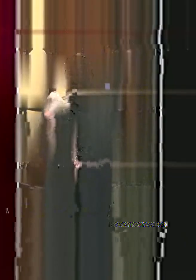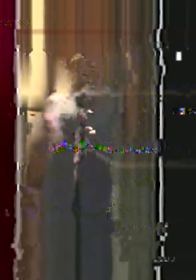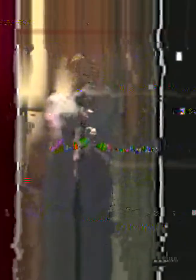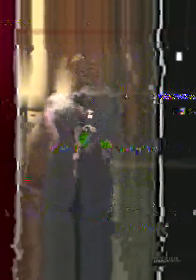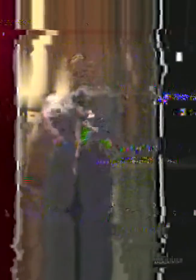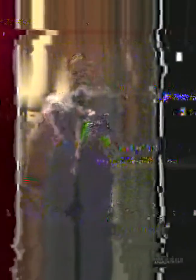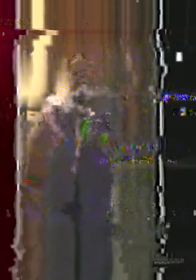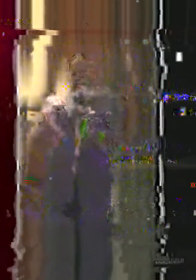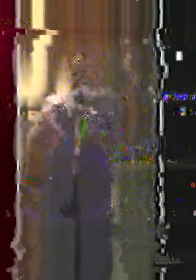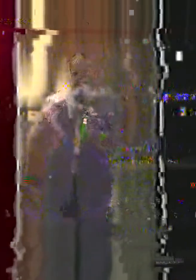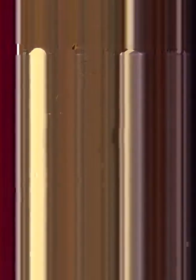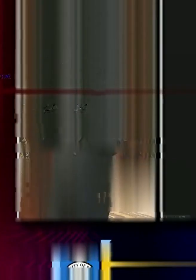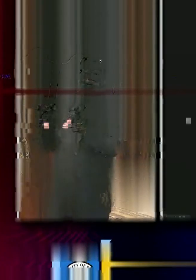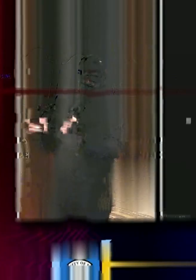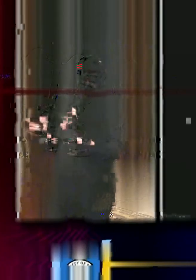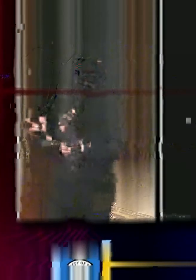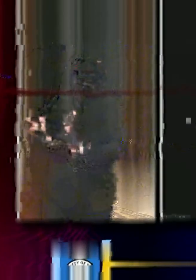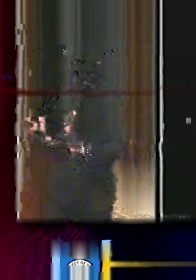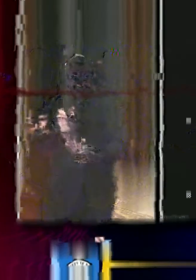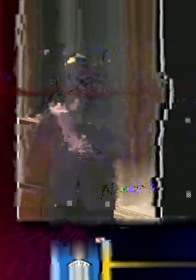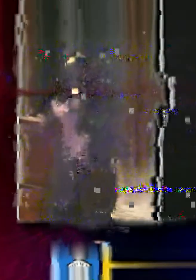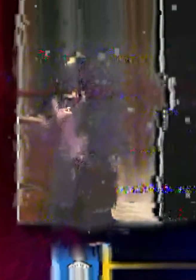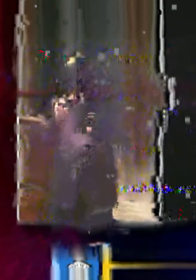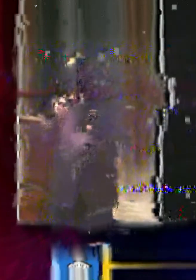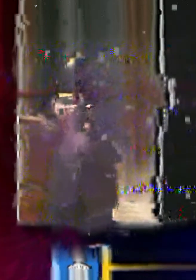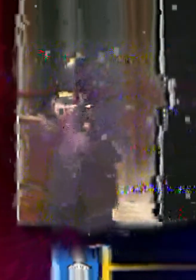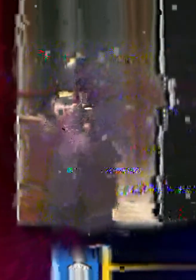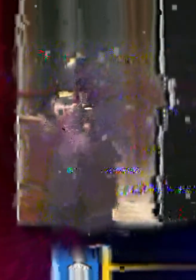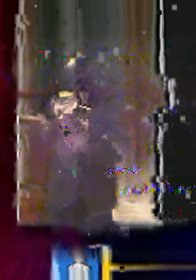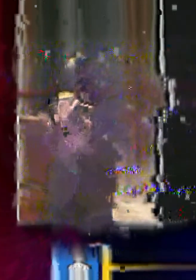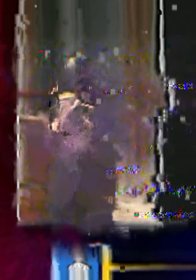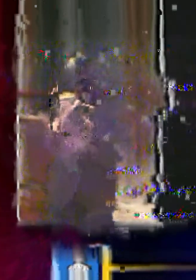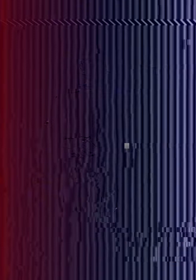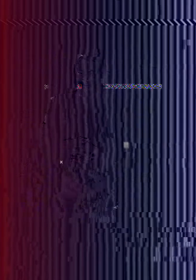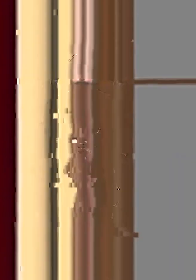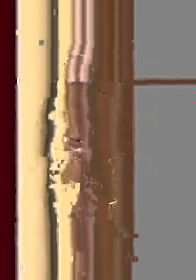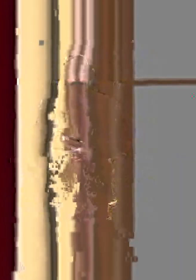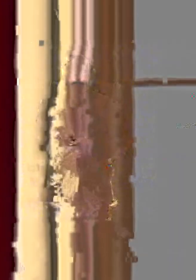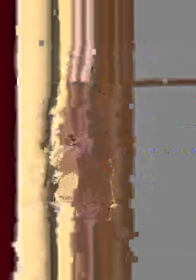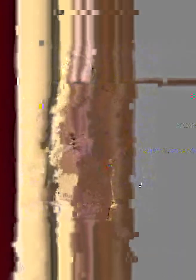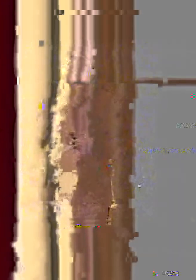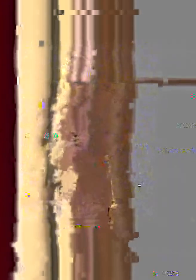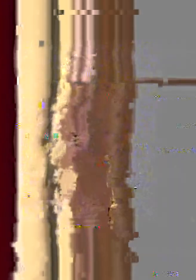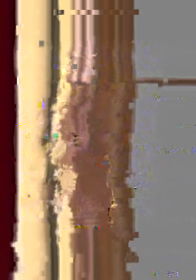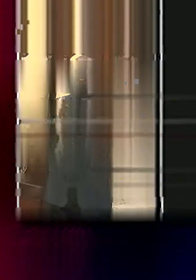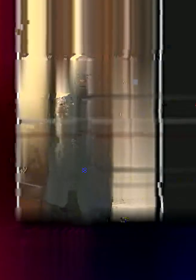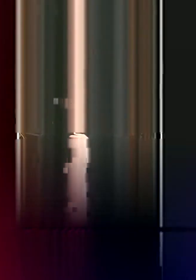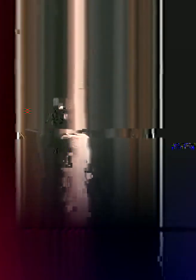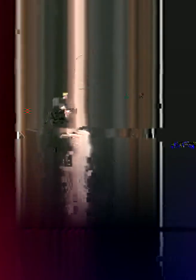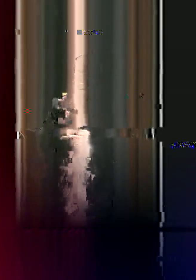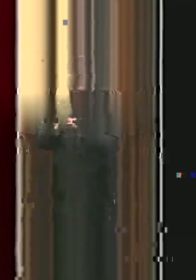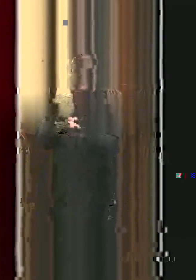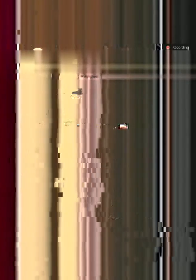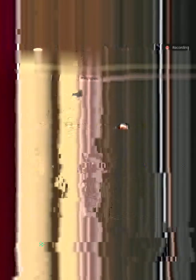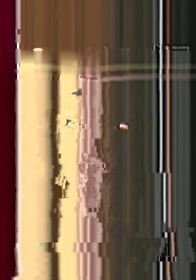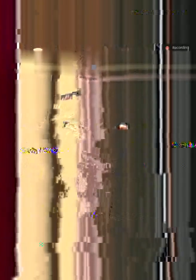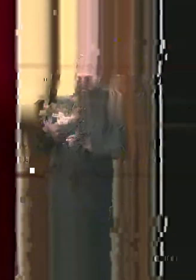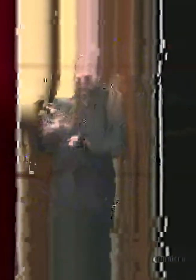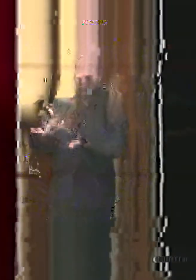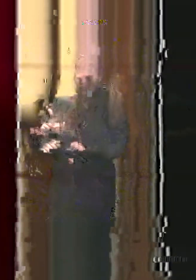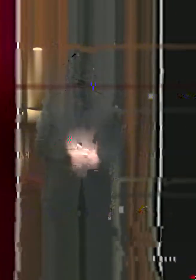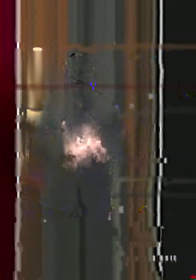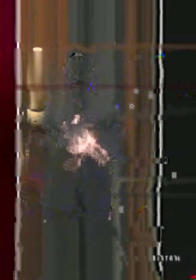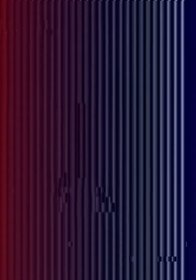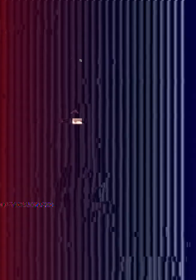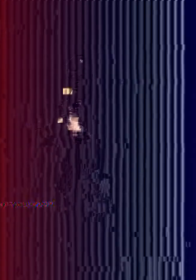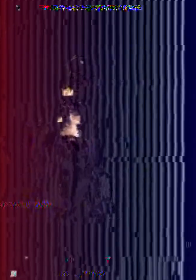raised. Your question is on another topic. Slow down. Please remember, there's only one representative each outlet is permitted to ask questions, and we're ask questions to free or one